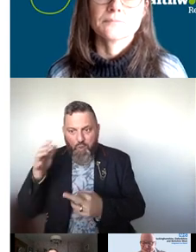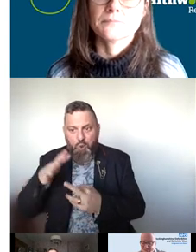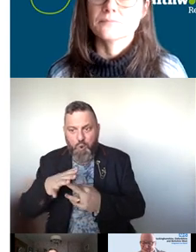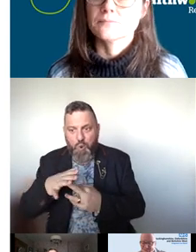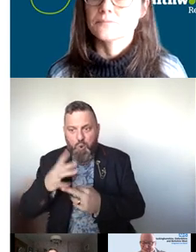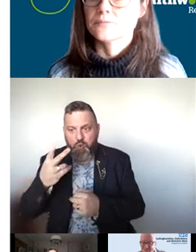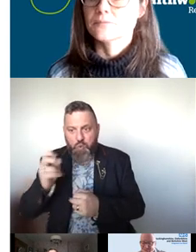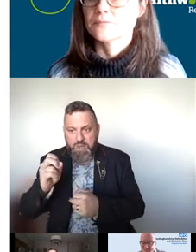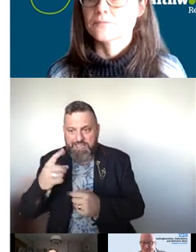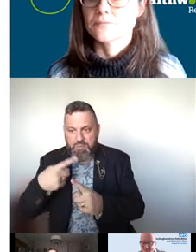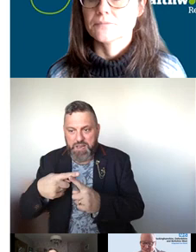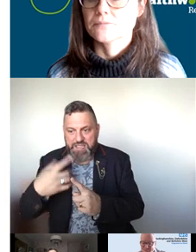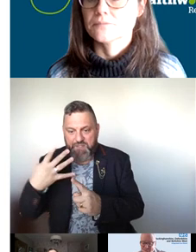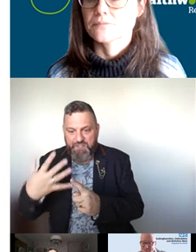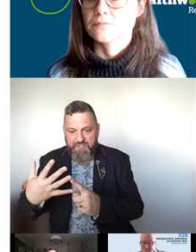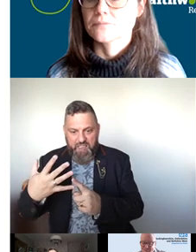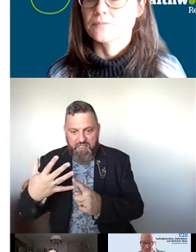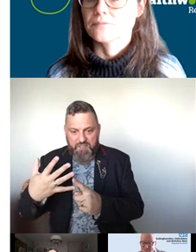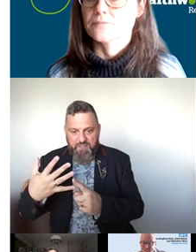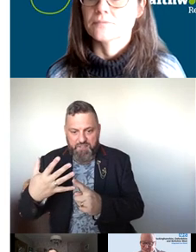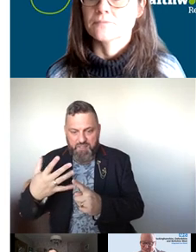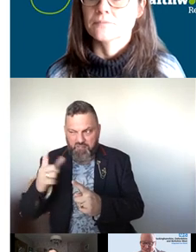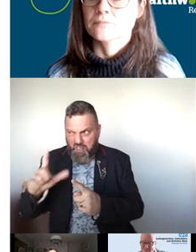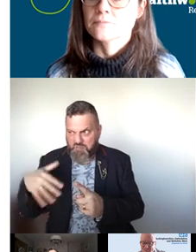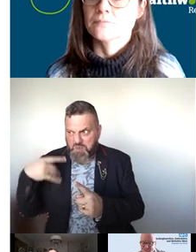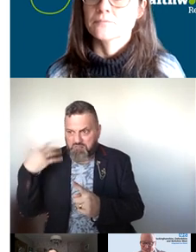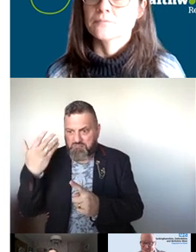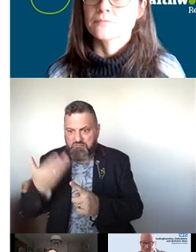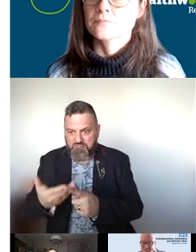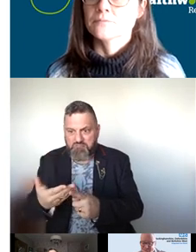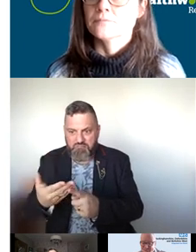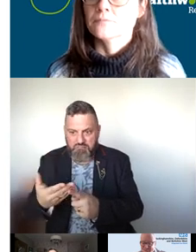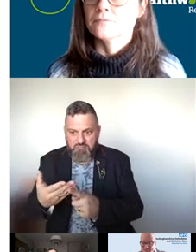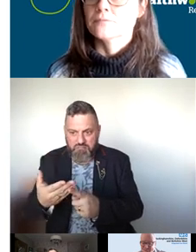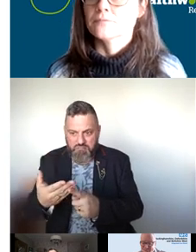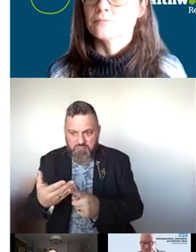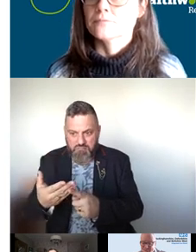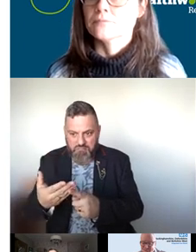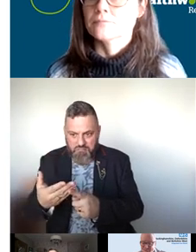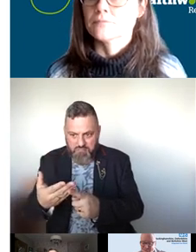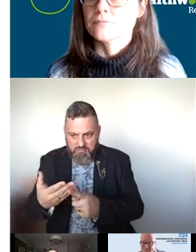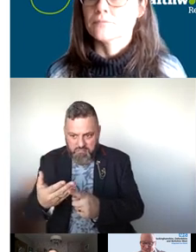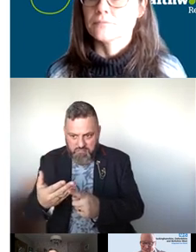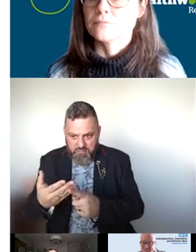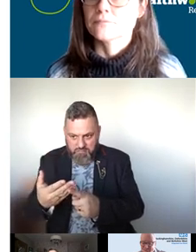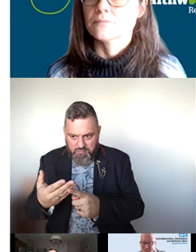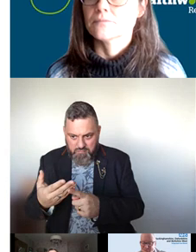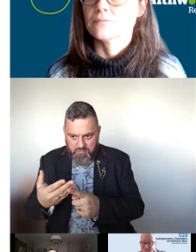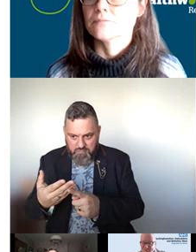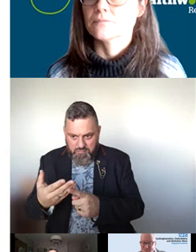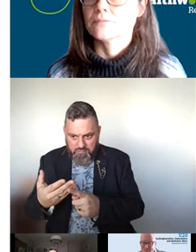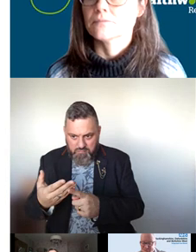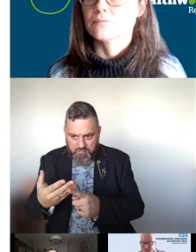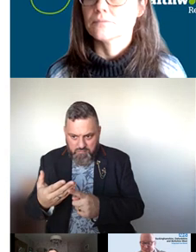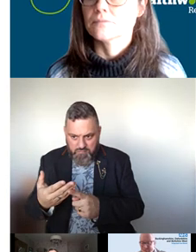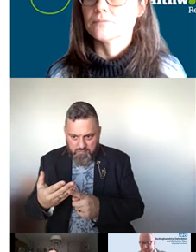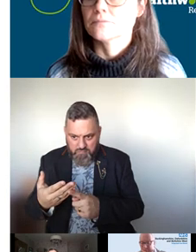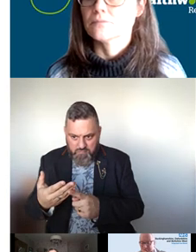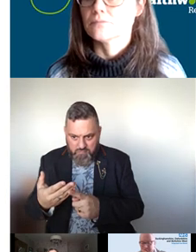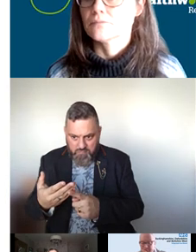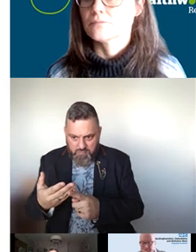obviously the overarching one, has been in place for some time now and has been a real drive around health inequalities that has